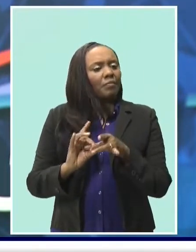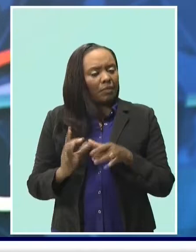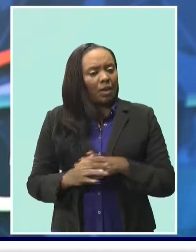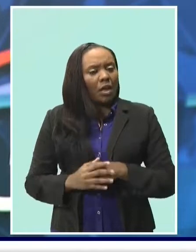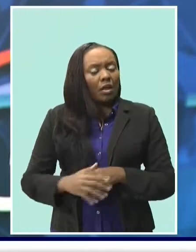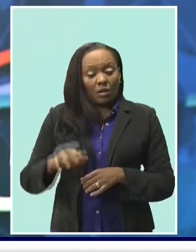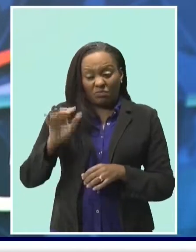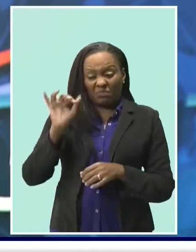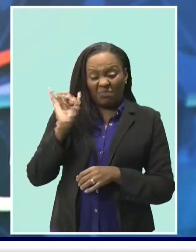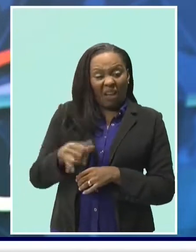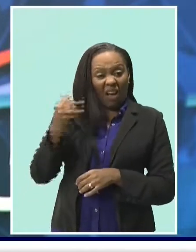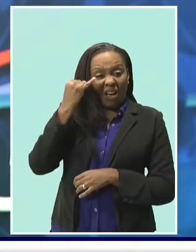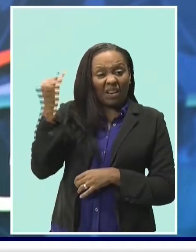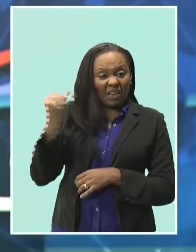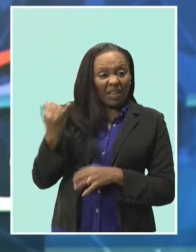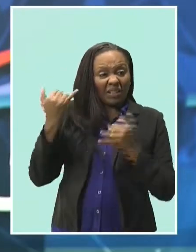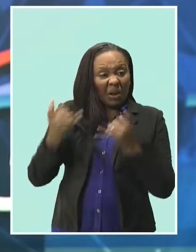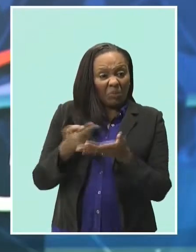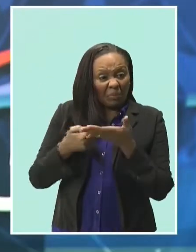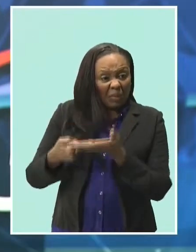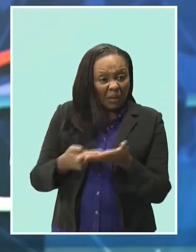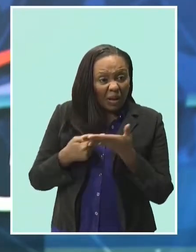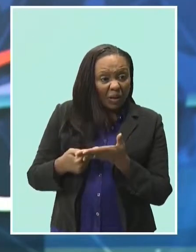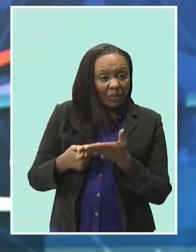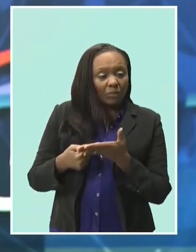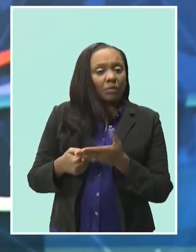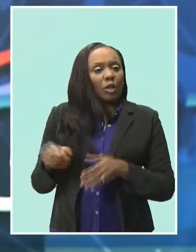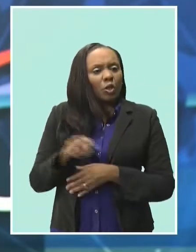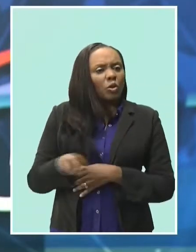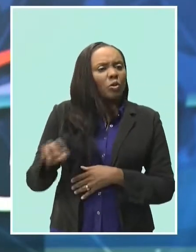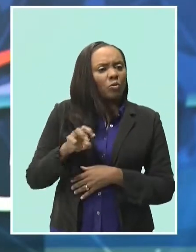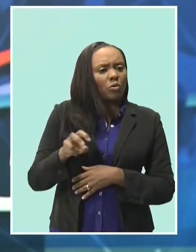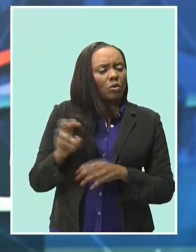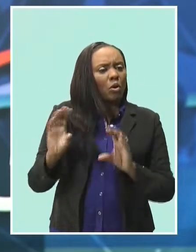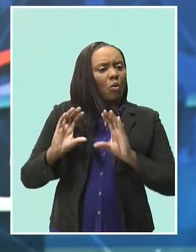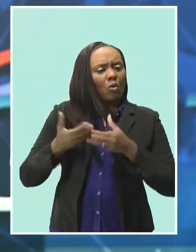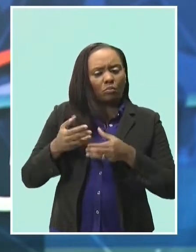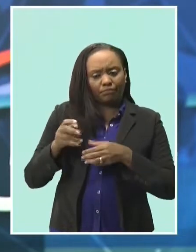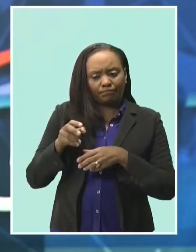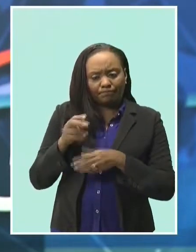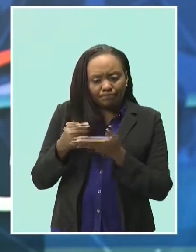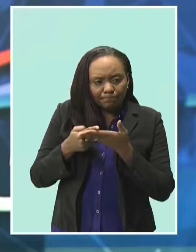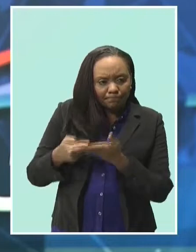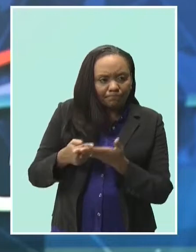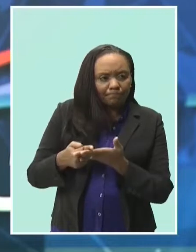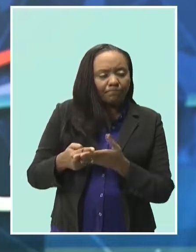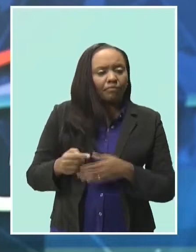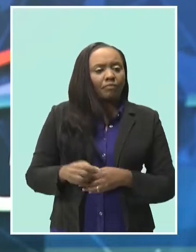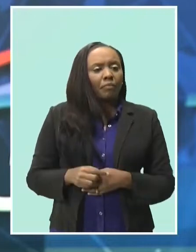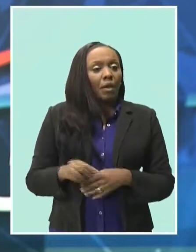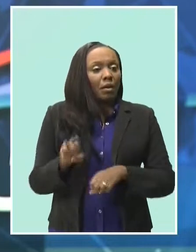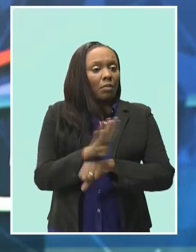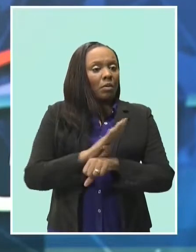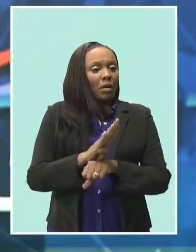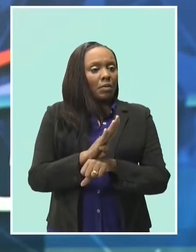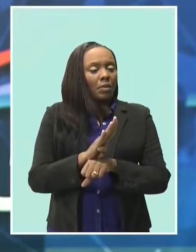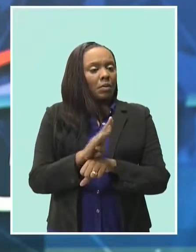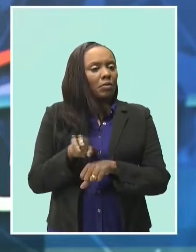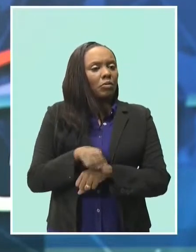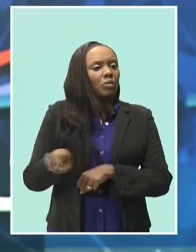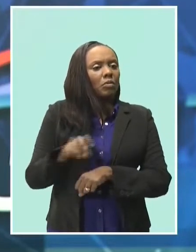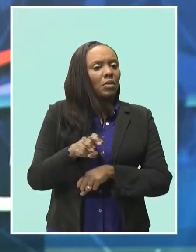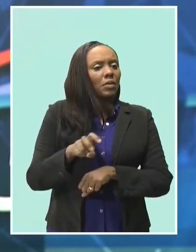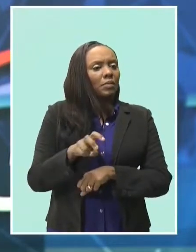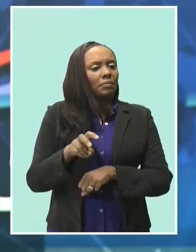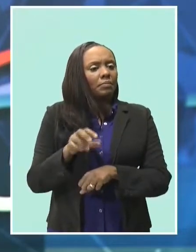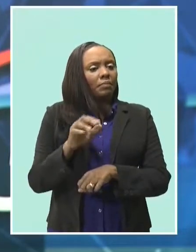established Tourism Recovery Task Force. And Tourism and International Transport Minister Carrie Simmons envisions Barbados being at the